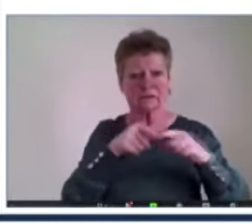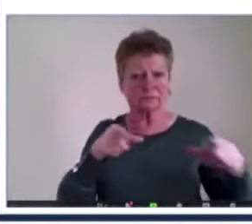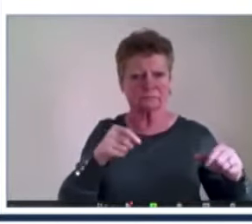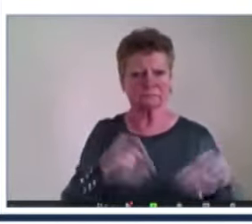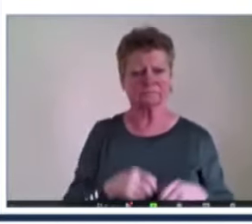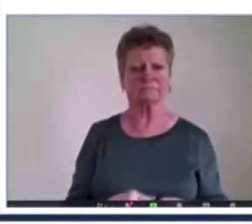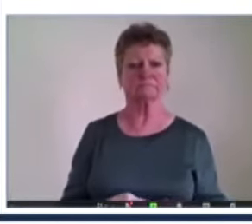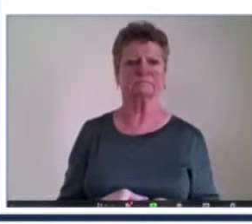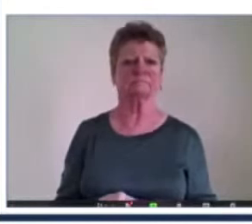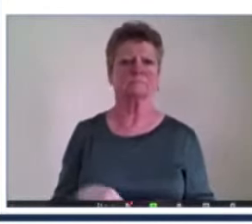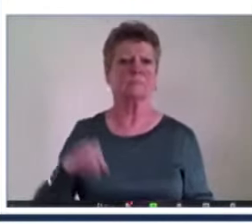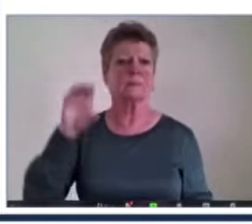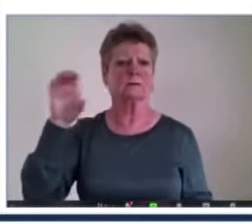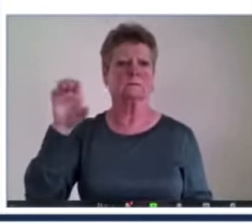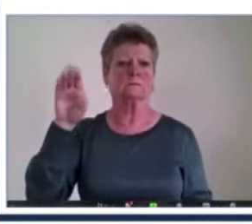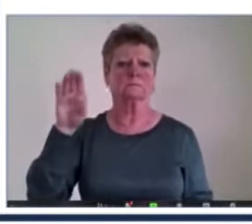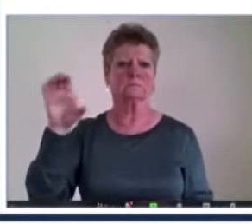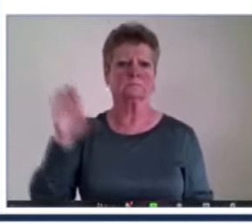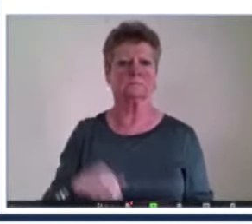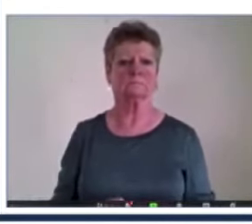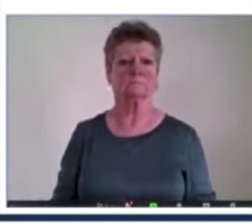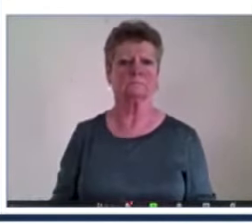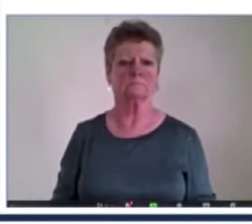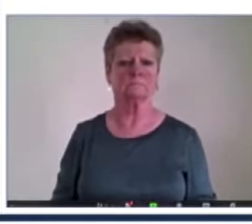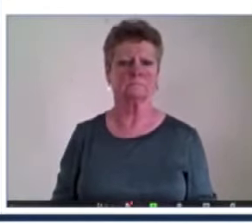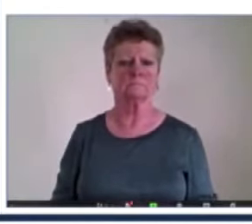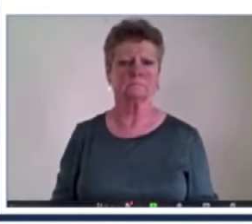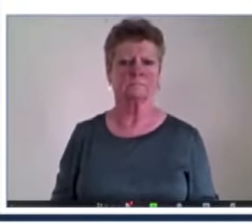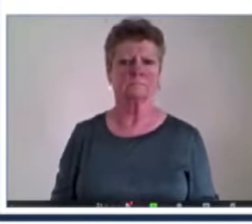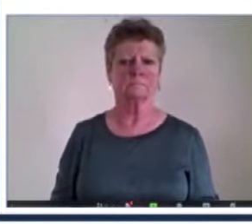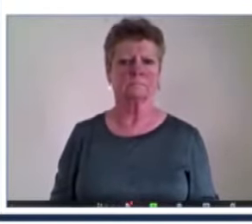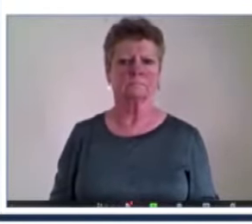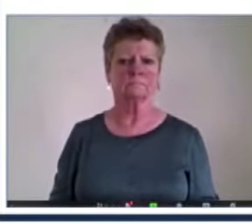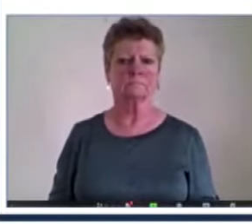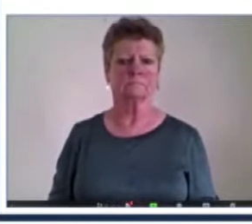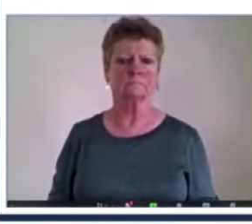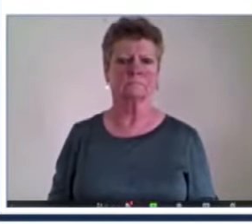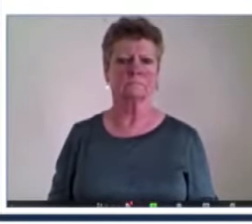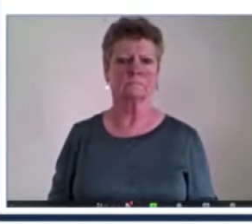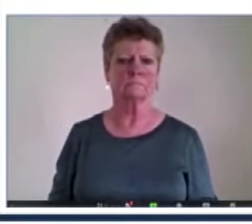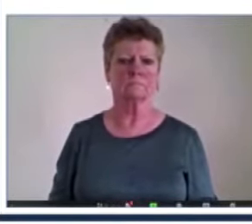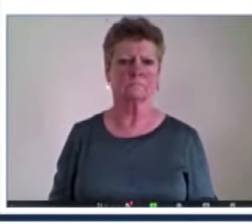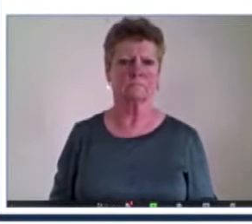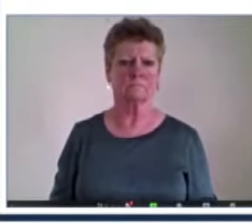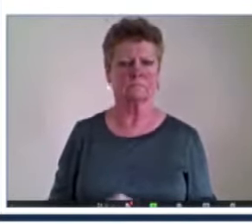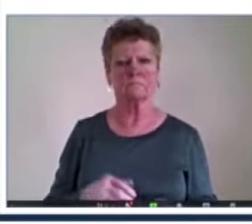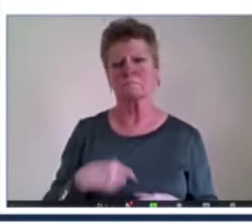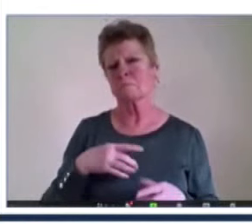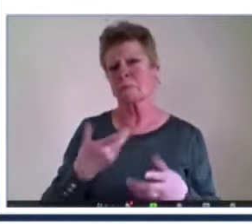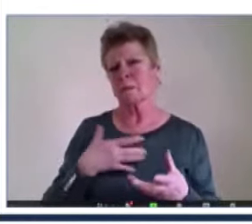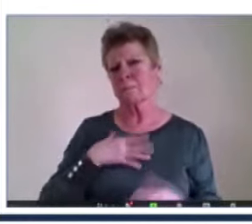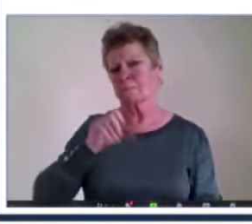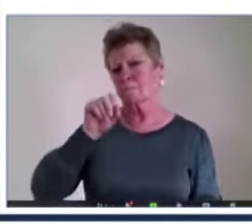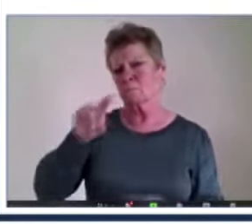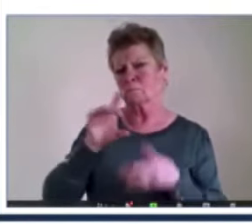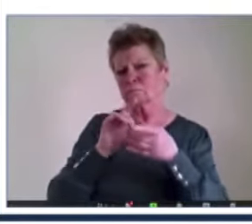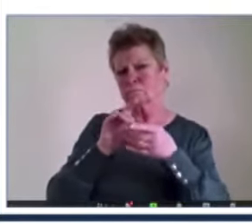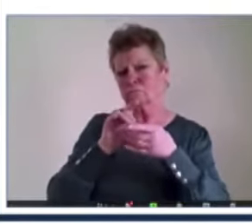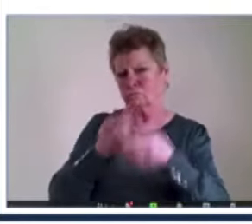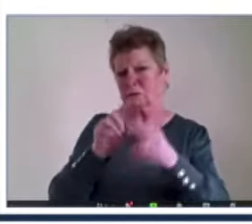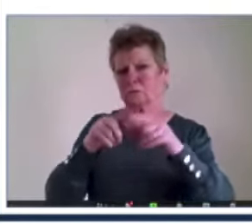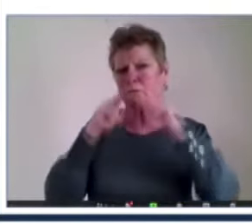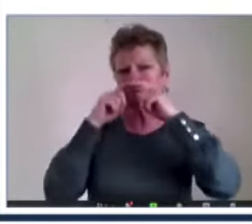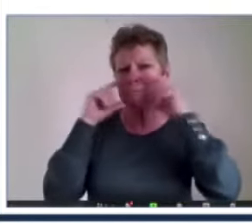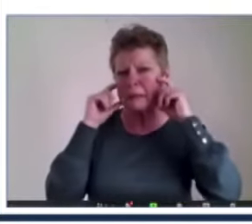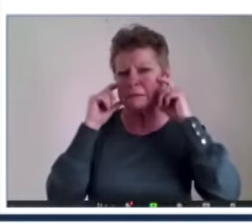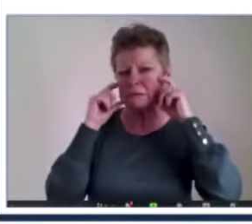Go ahead, Blair. Yes, thank you. My question is relating to the masking policy that's going to be continued on